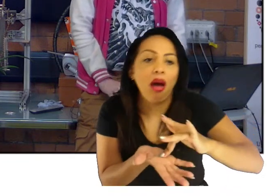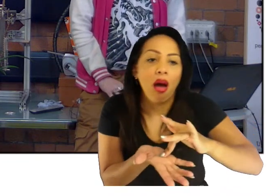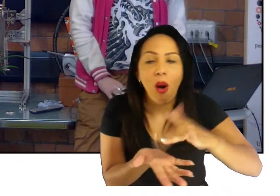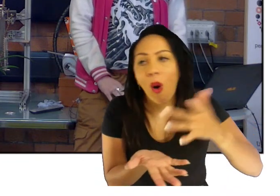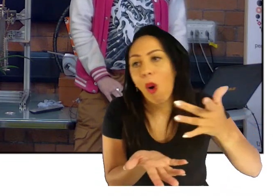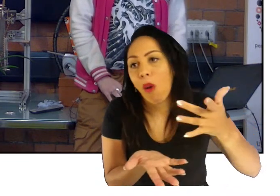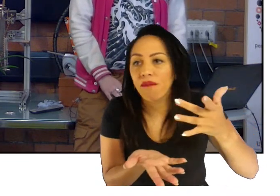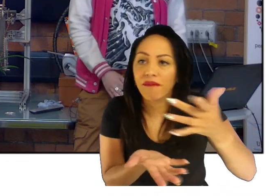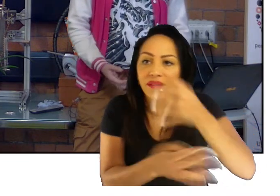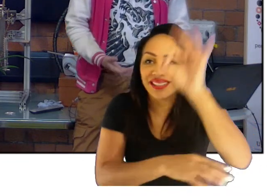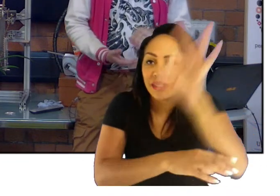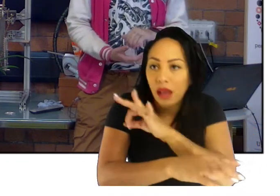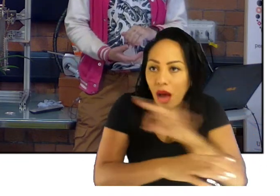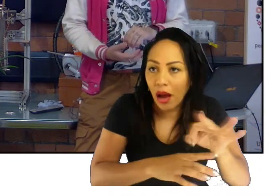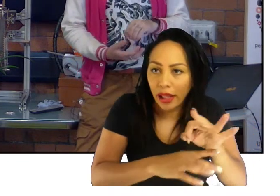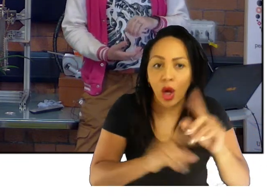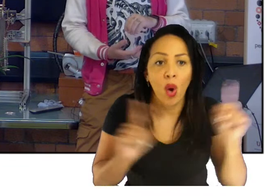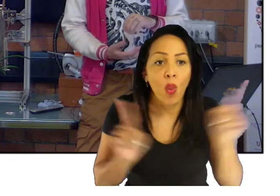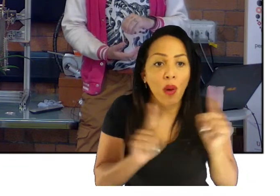system.